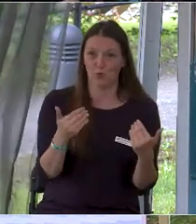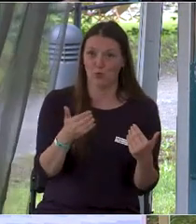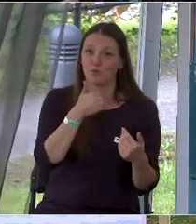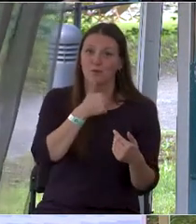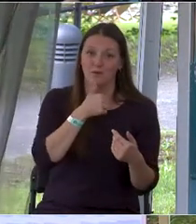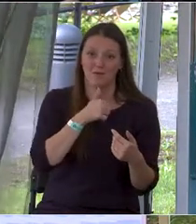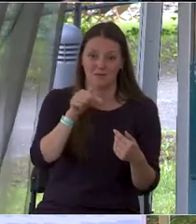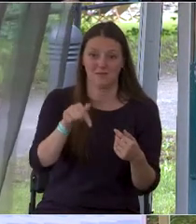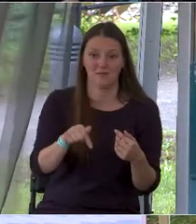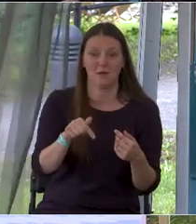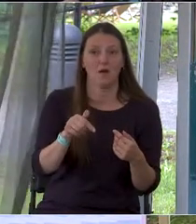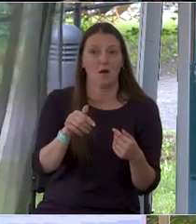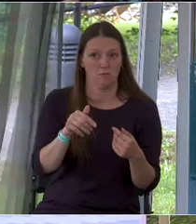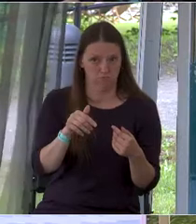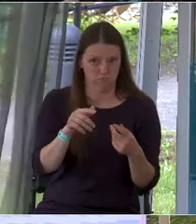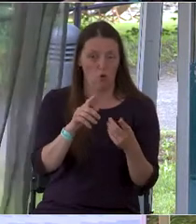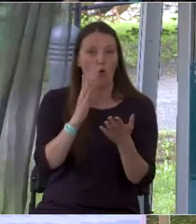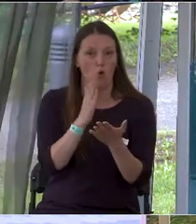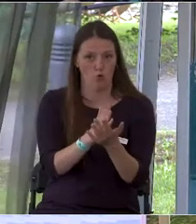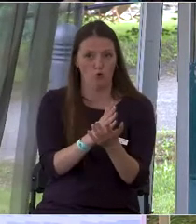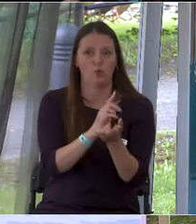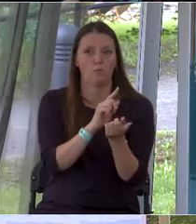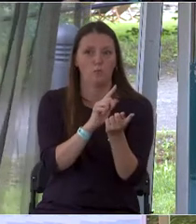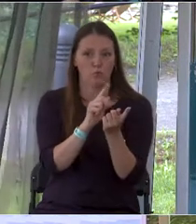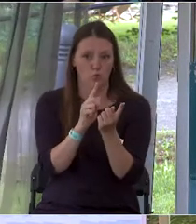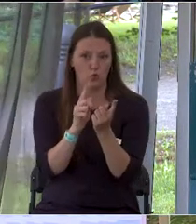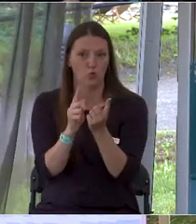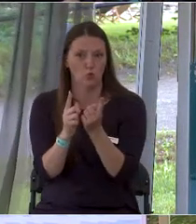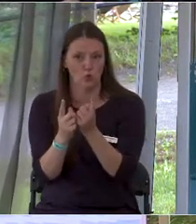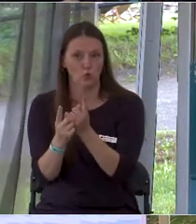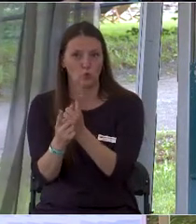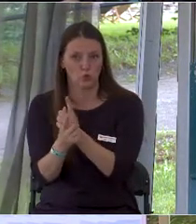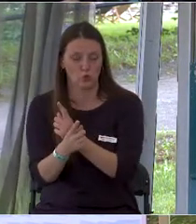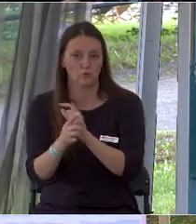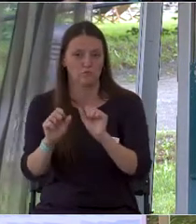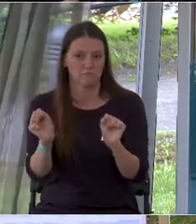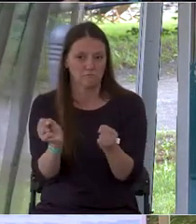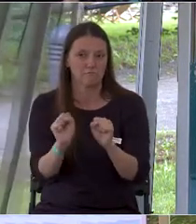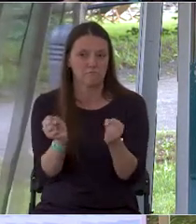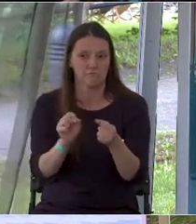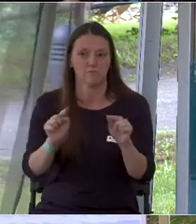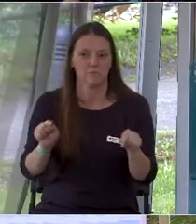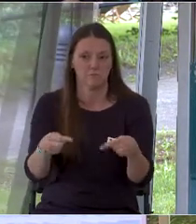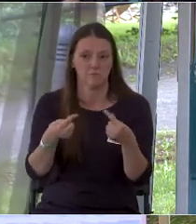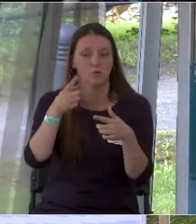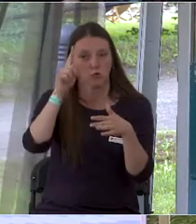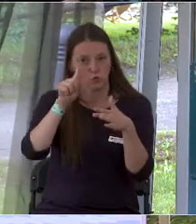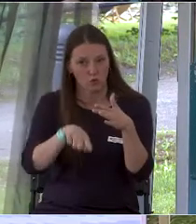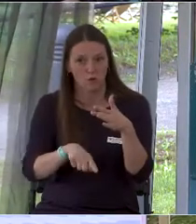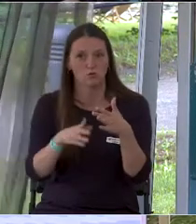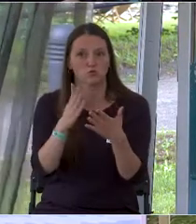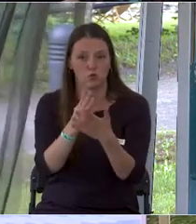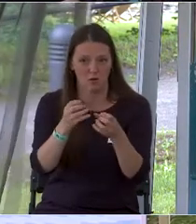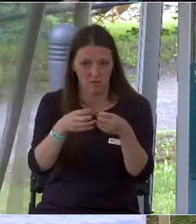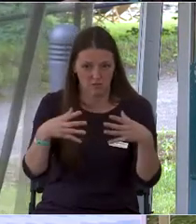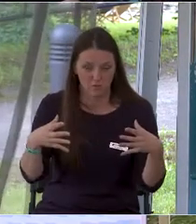has managed to, I don't know whether this is to retain or to rebuild quickly the social trust. And I agree that the research shows that Estonia has